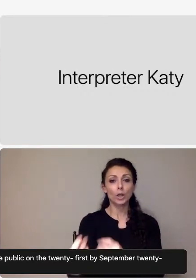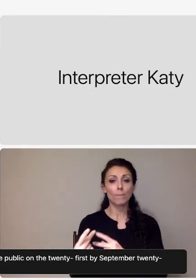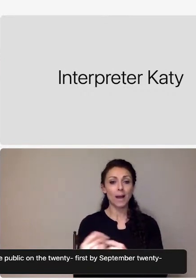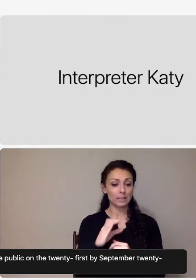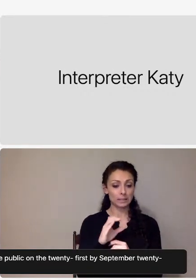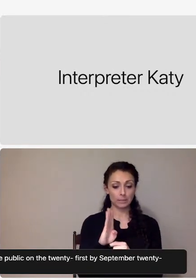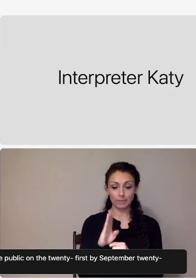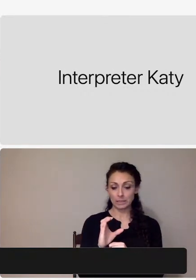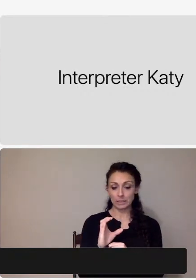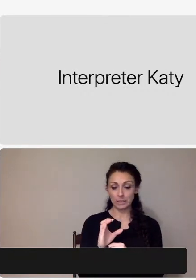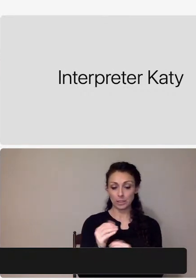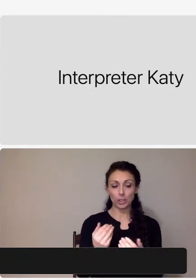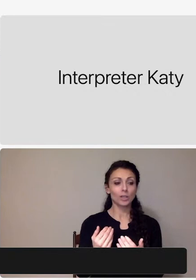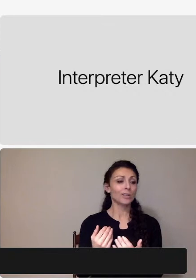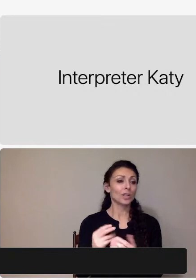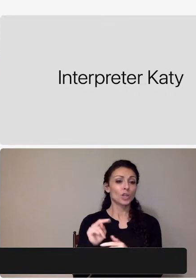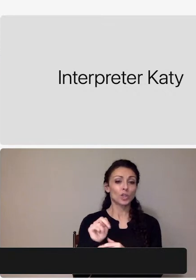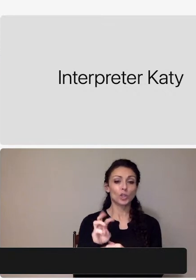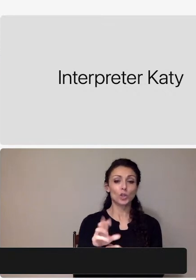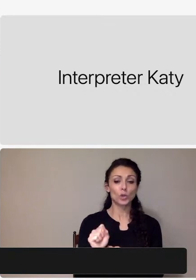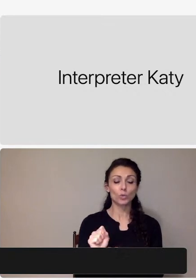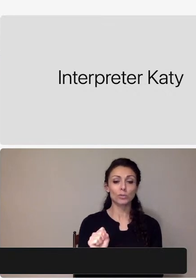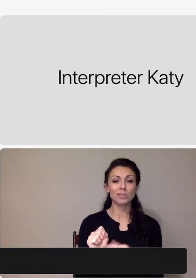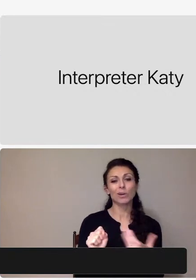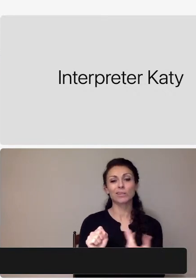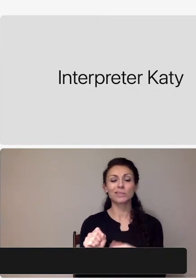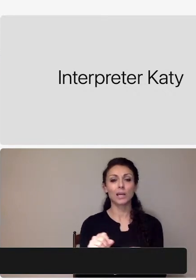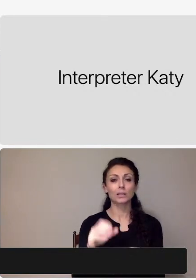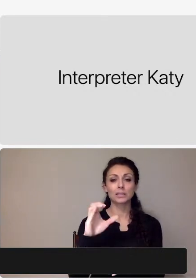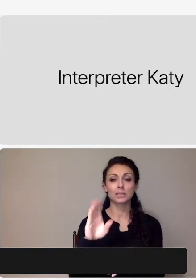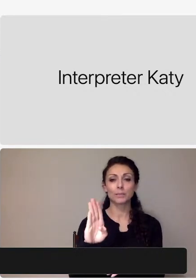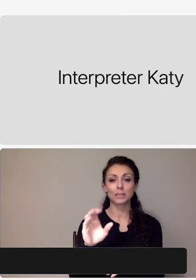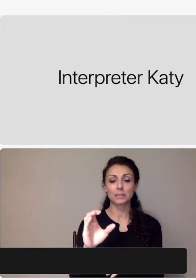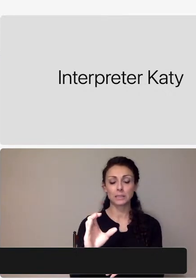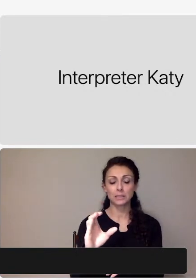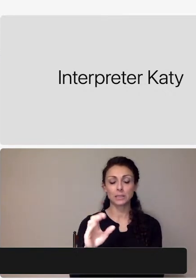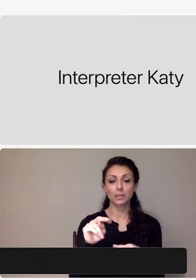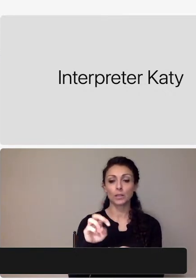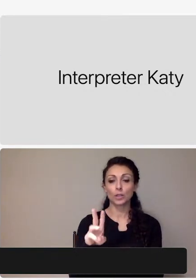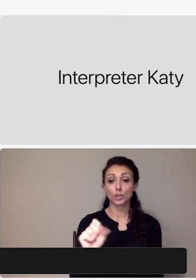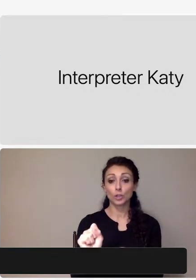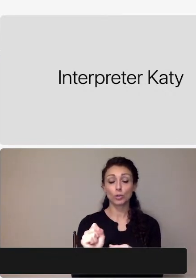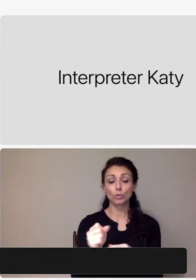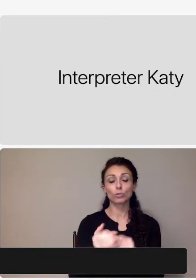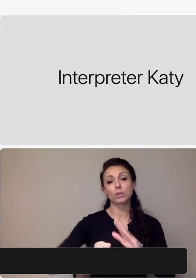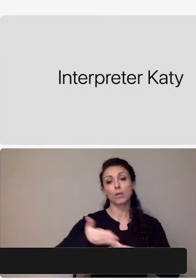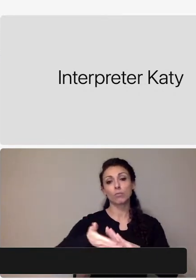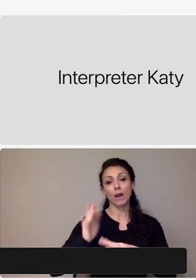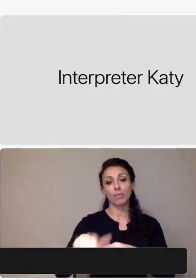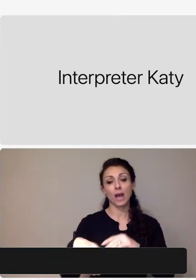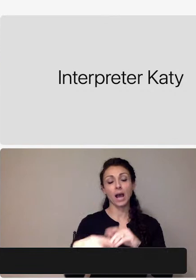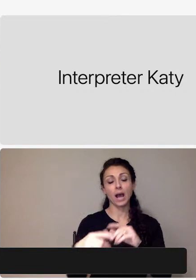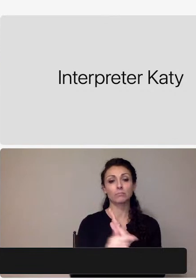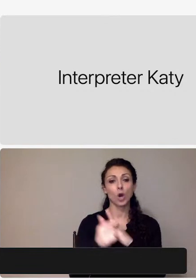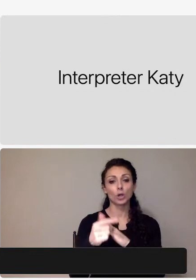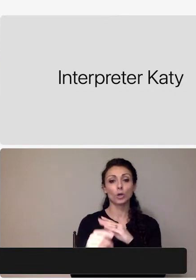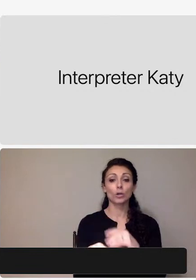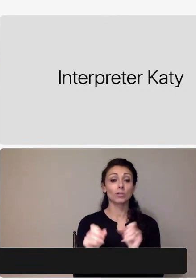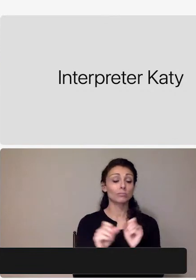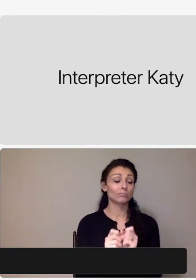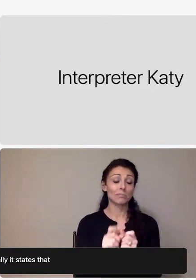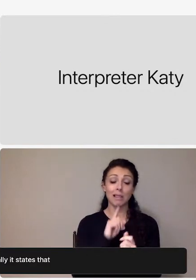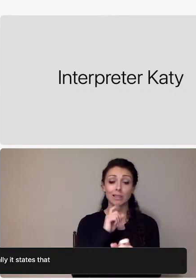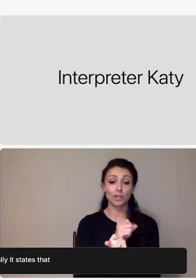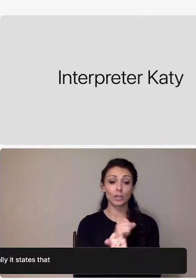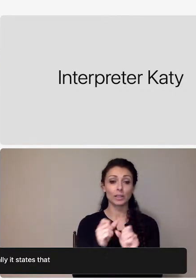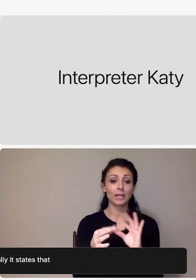news which is basically the bbc version in canada ran an article um and literally states that we